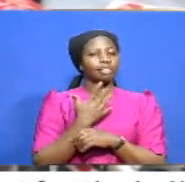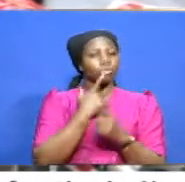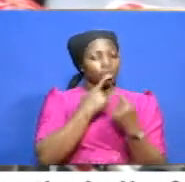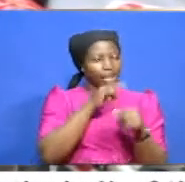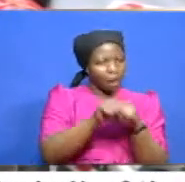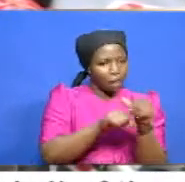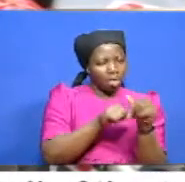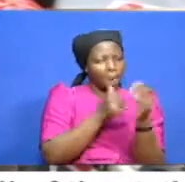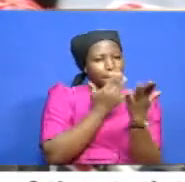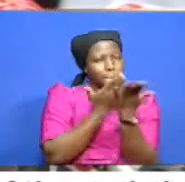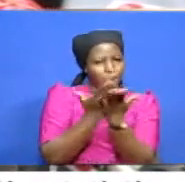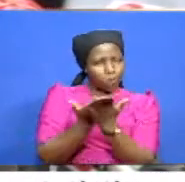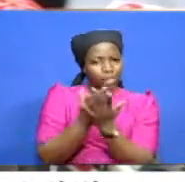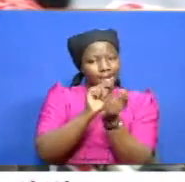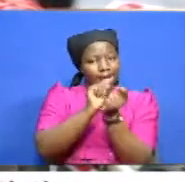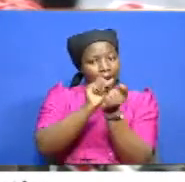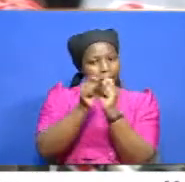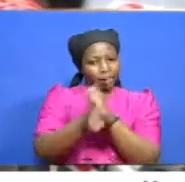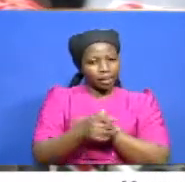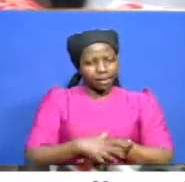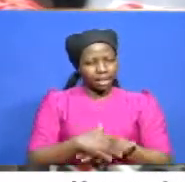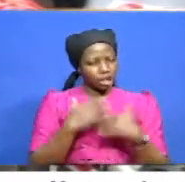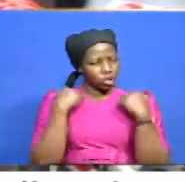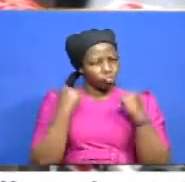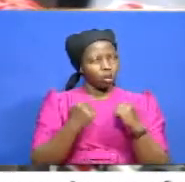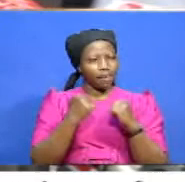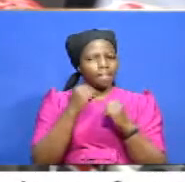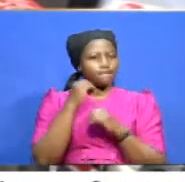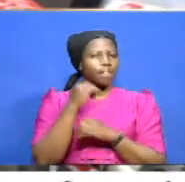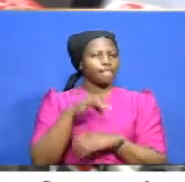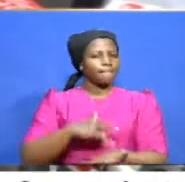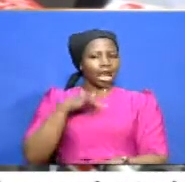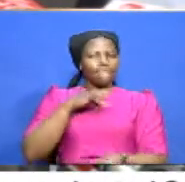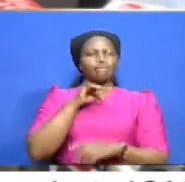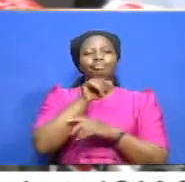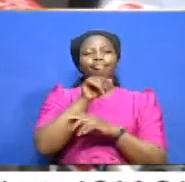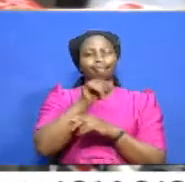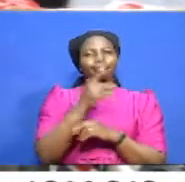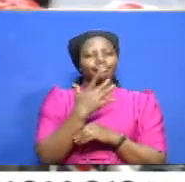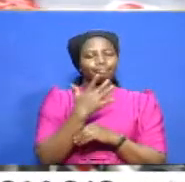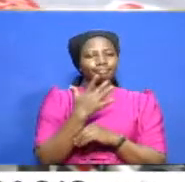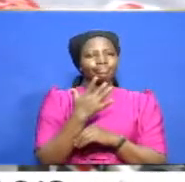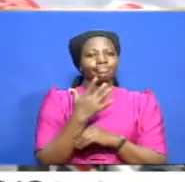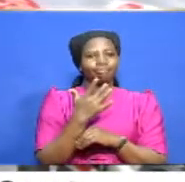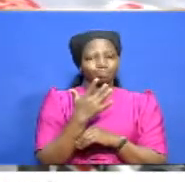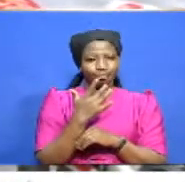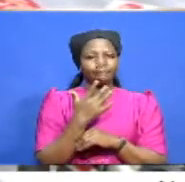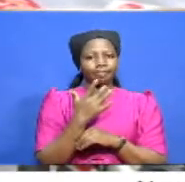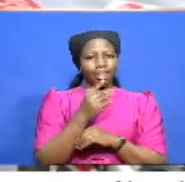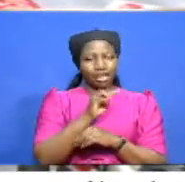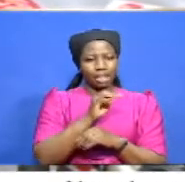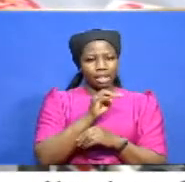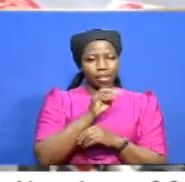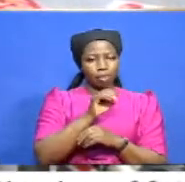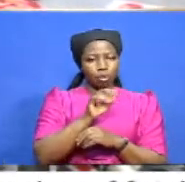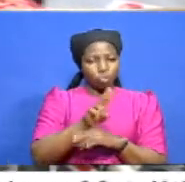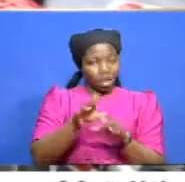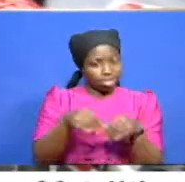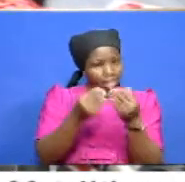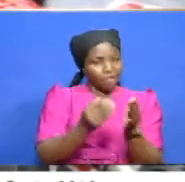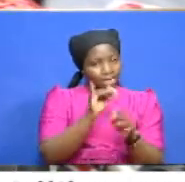proposed amendment and strongly feel that the memorandum of object provided above